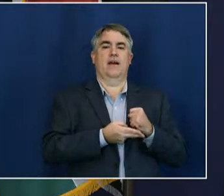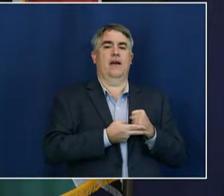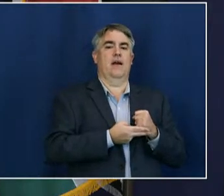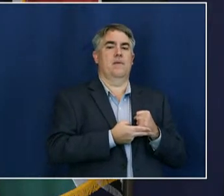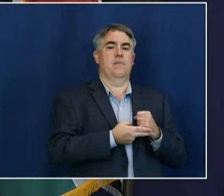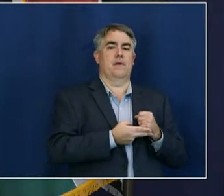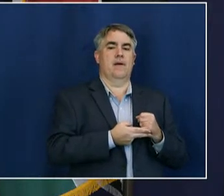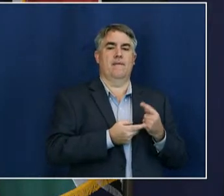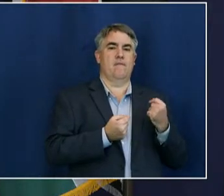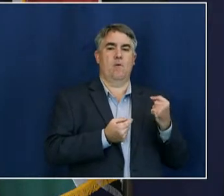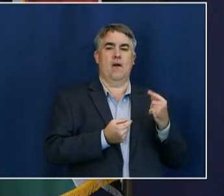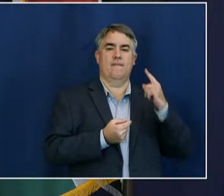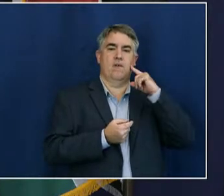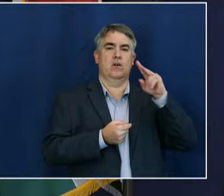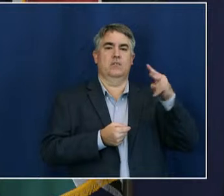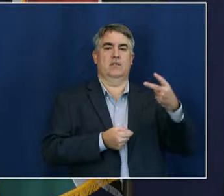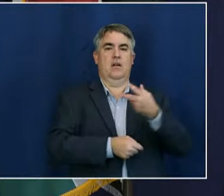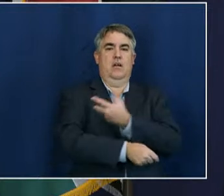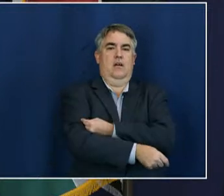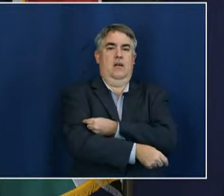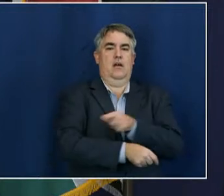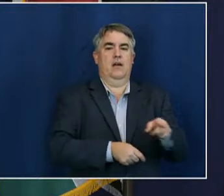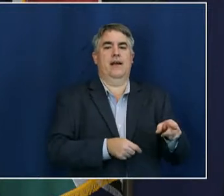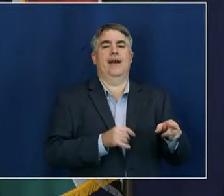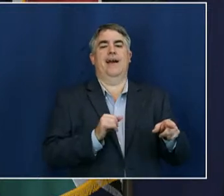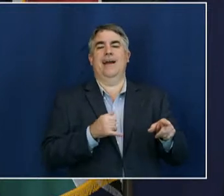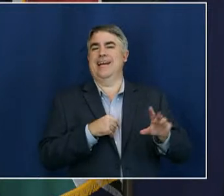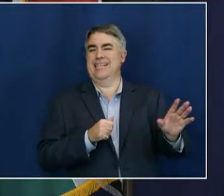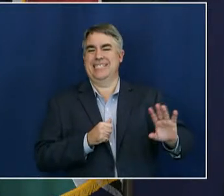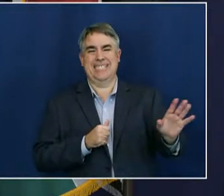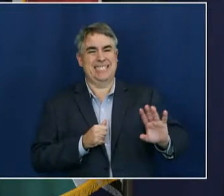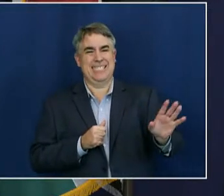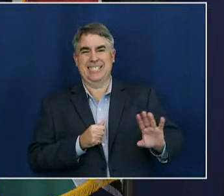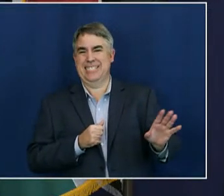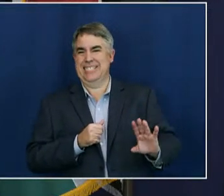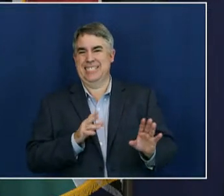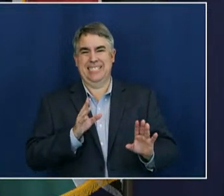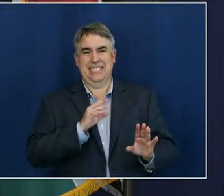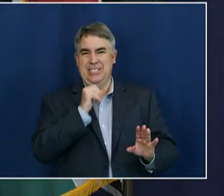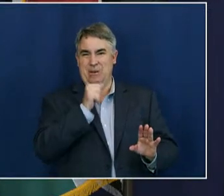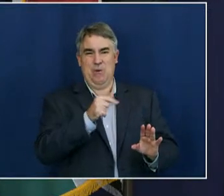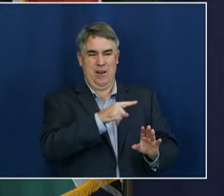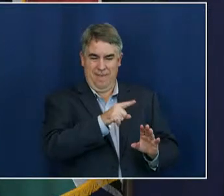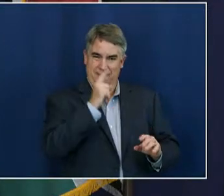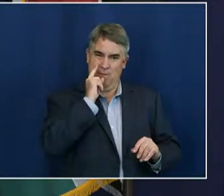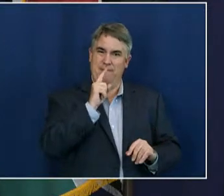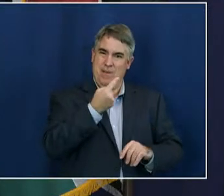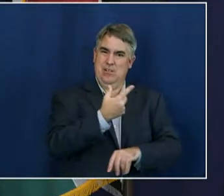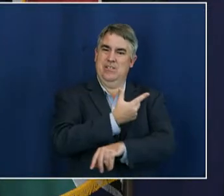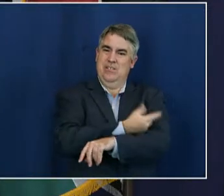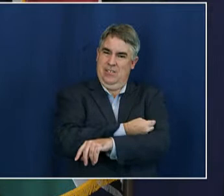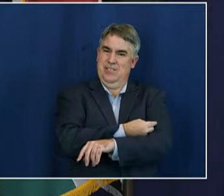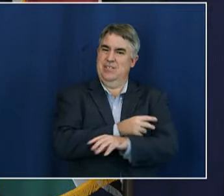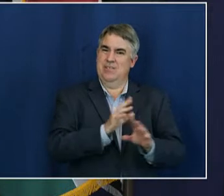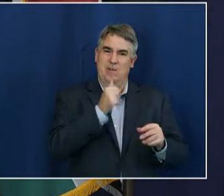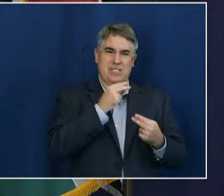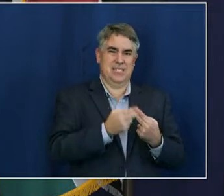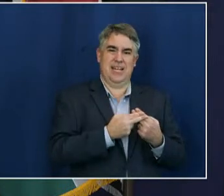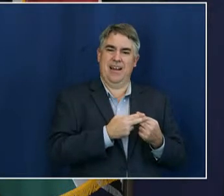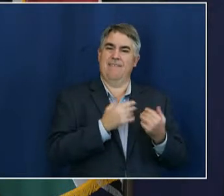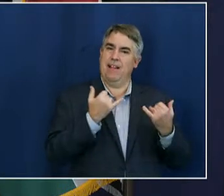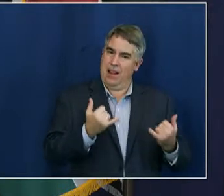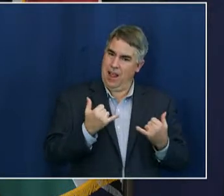dose, and we do not want that to happen. We want to get as many doses in arms as possible, and people will get